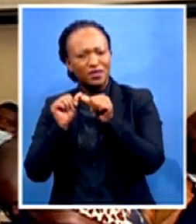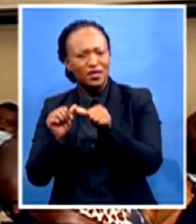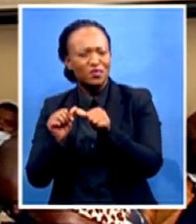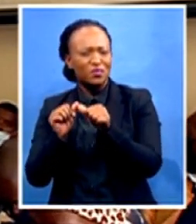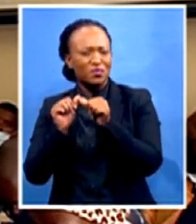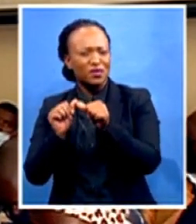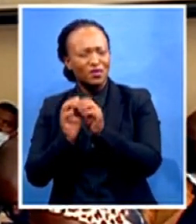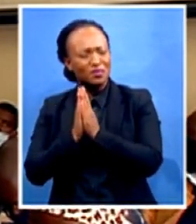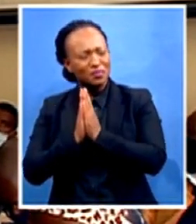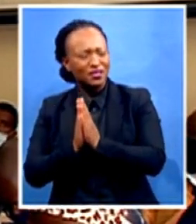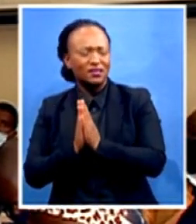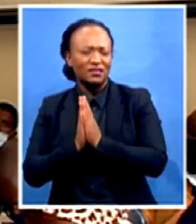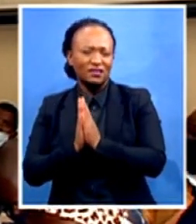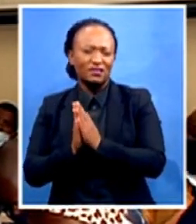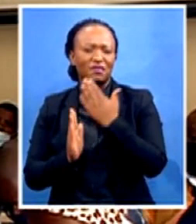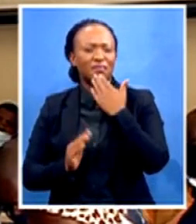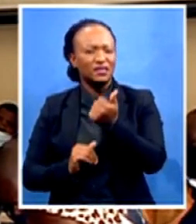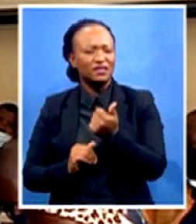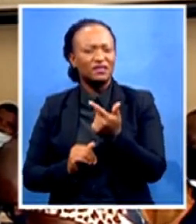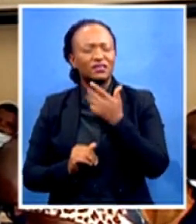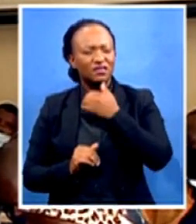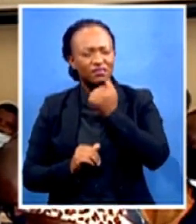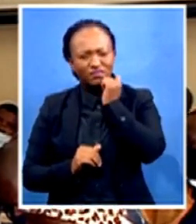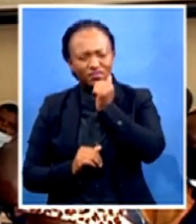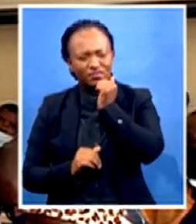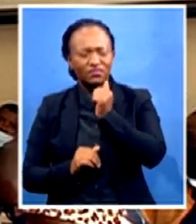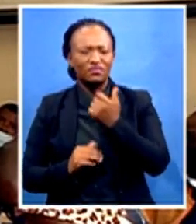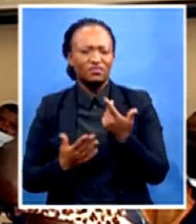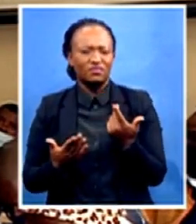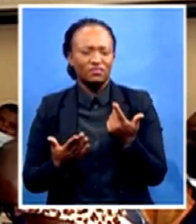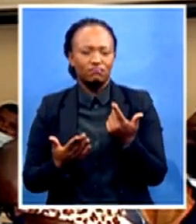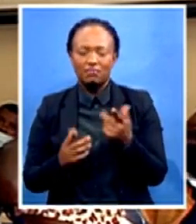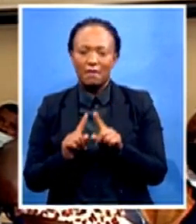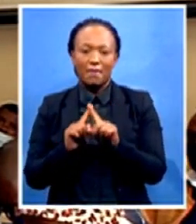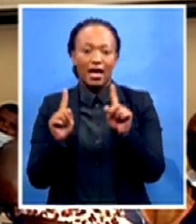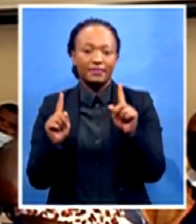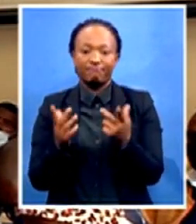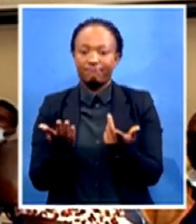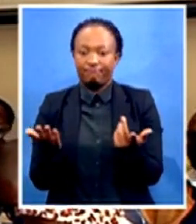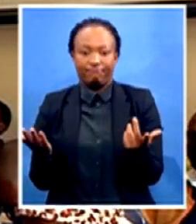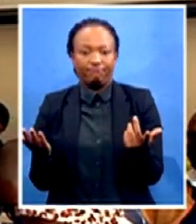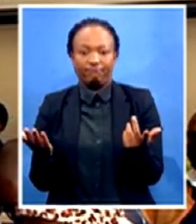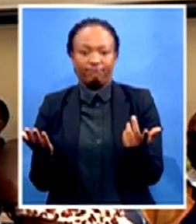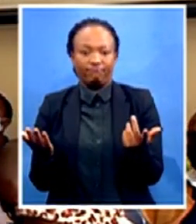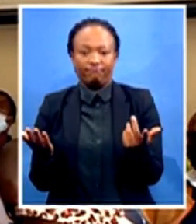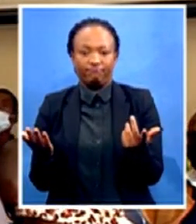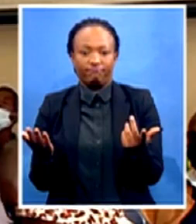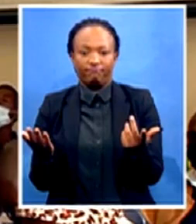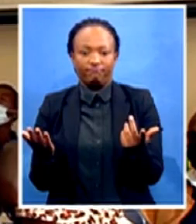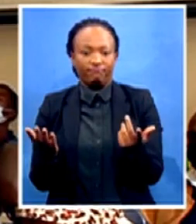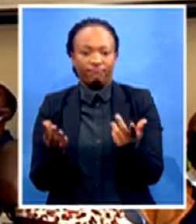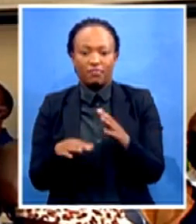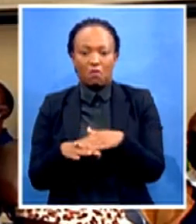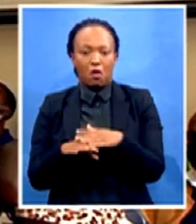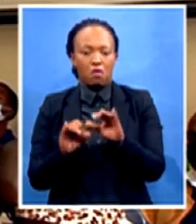for forgiveness, but that was actually overlooked. Later we understand she was then